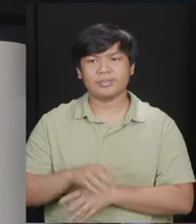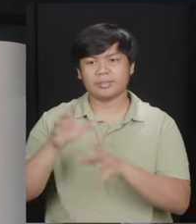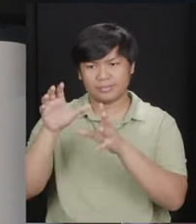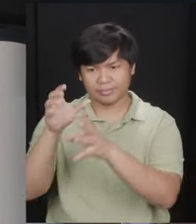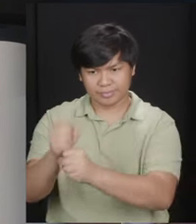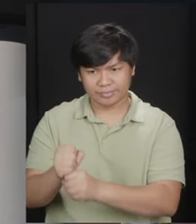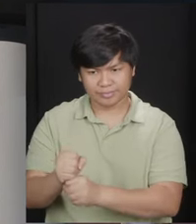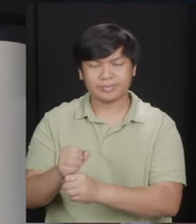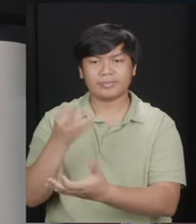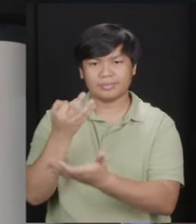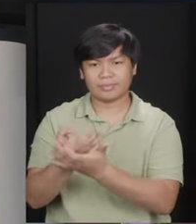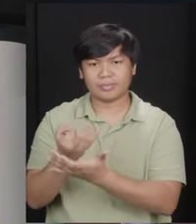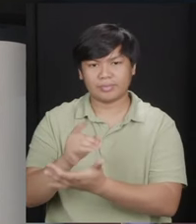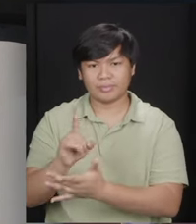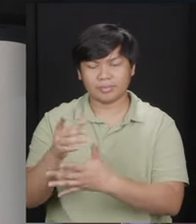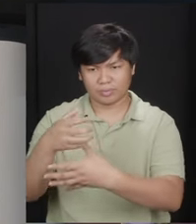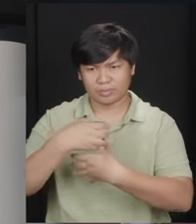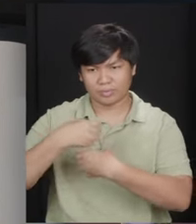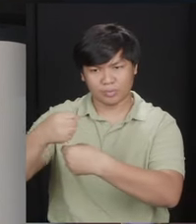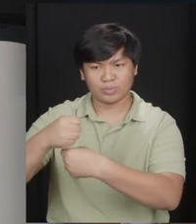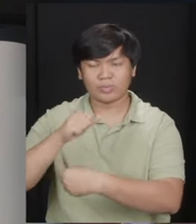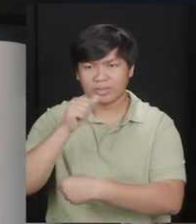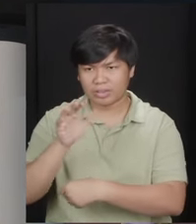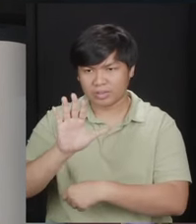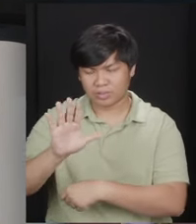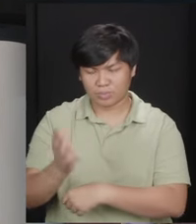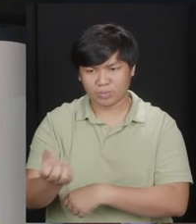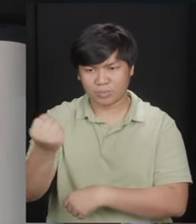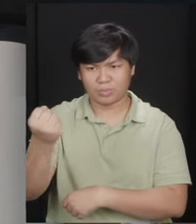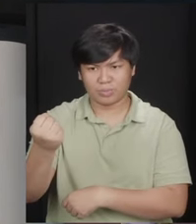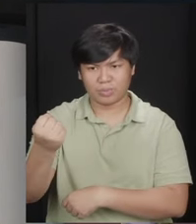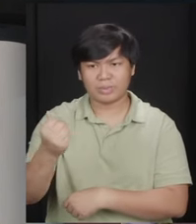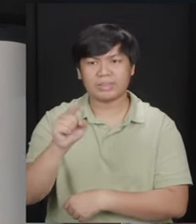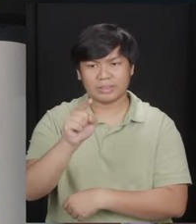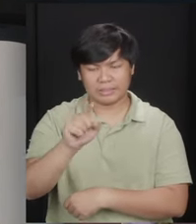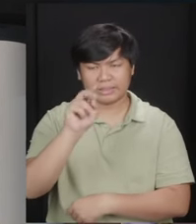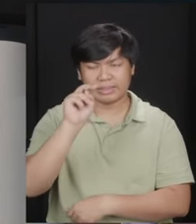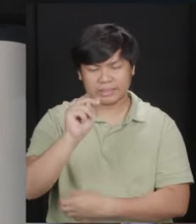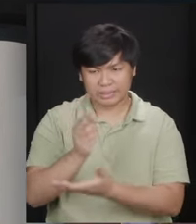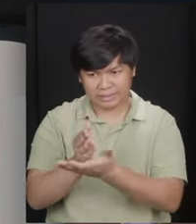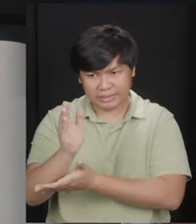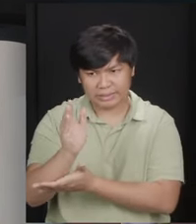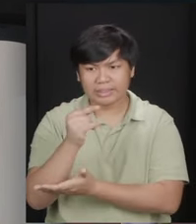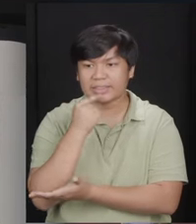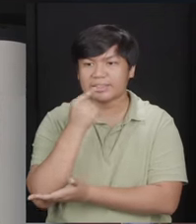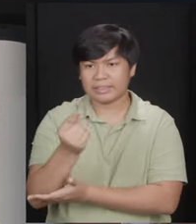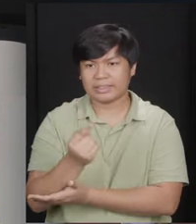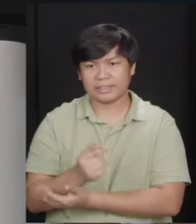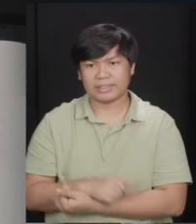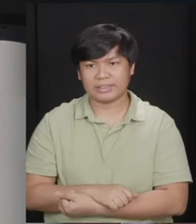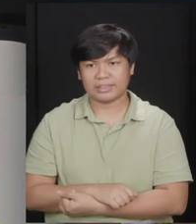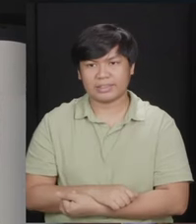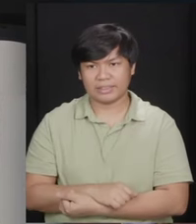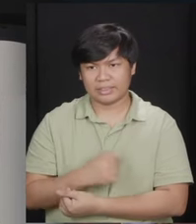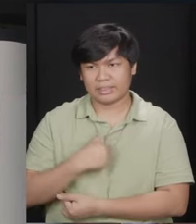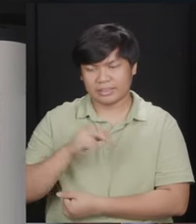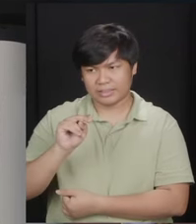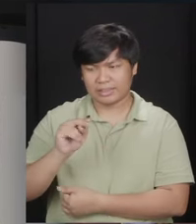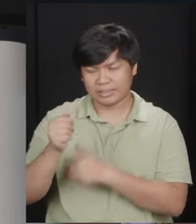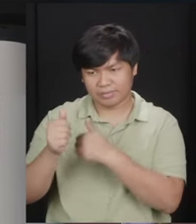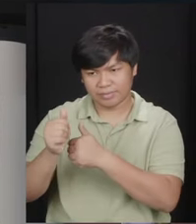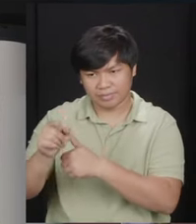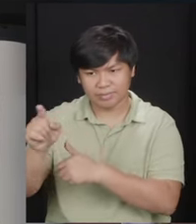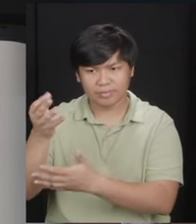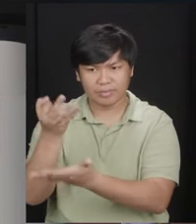it. So when what was taken from you is not yours alone, then you have the right to say, I need to run after